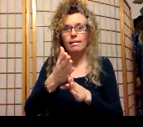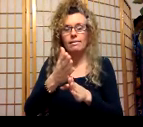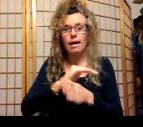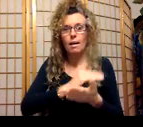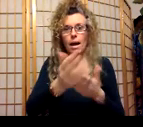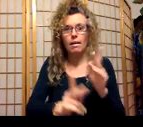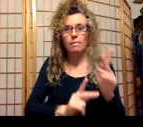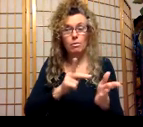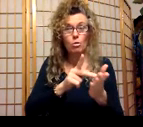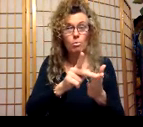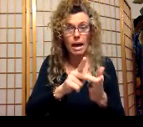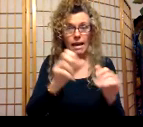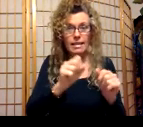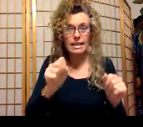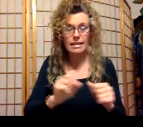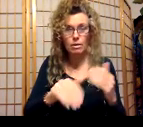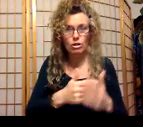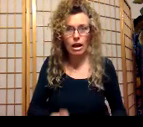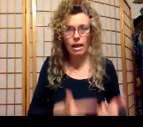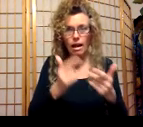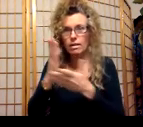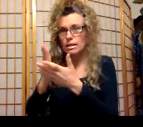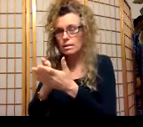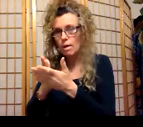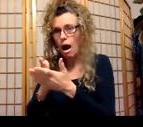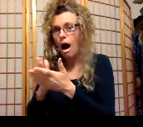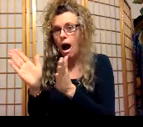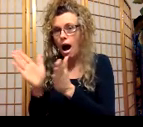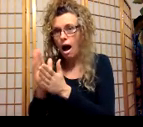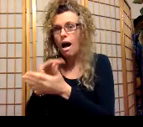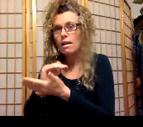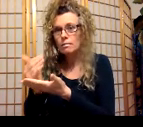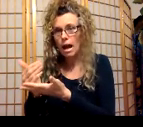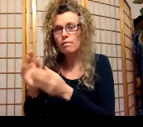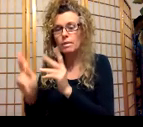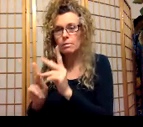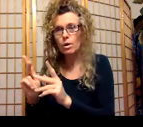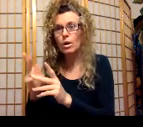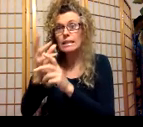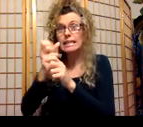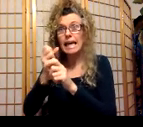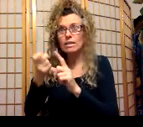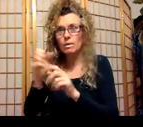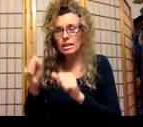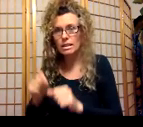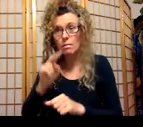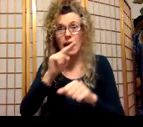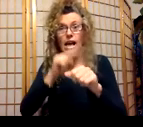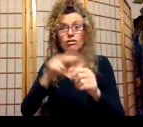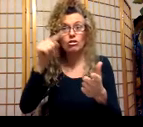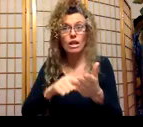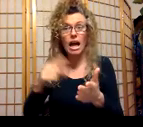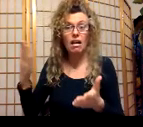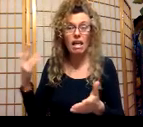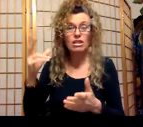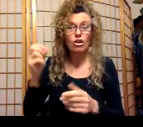pays the system their entire lives, and a small portion takes from the system. National debt, over the last 30 years